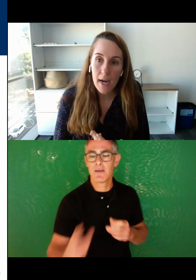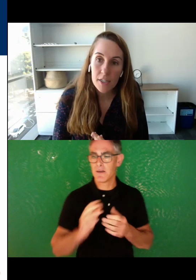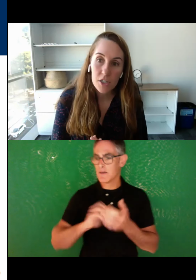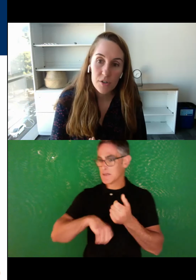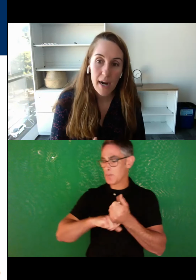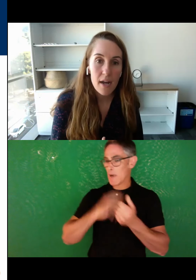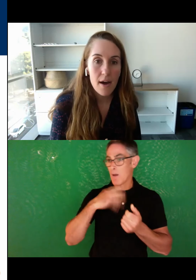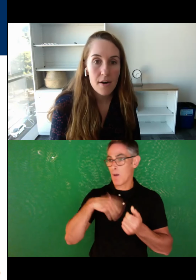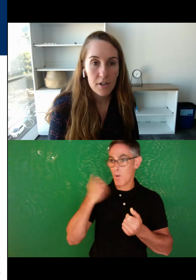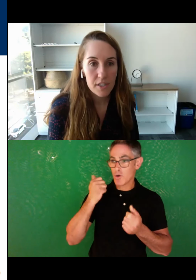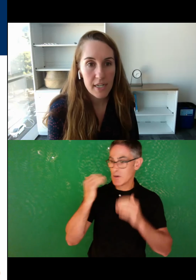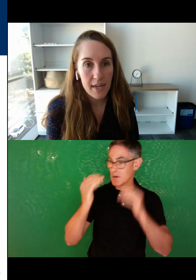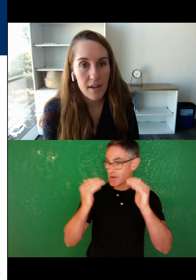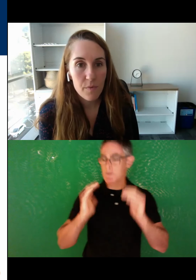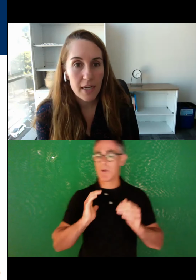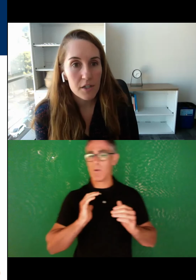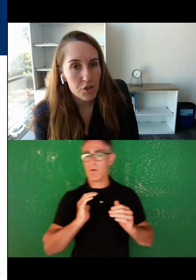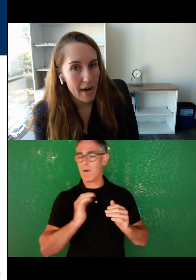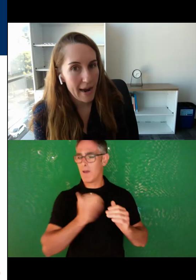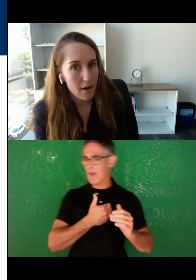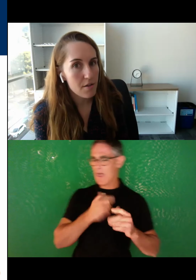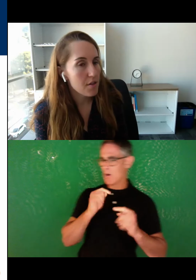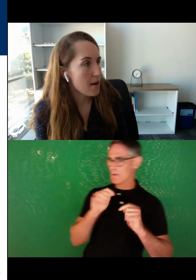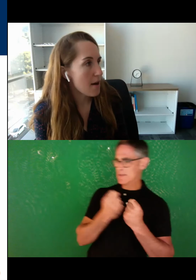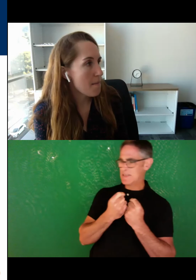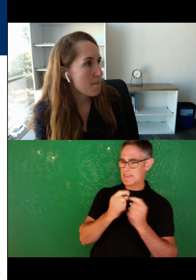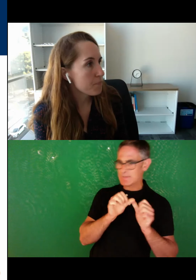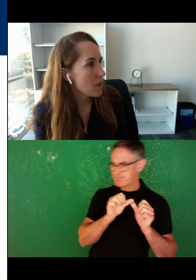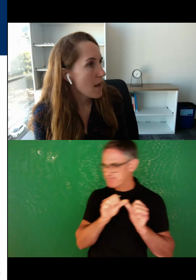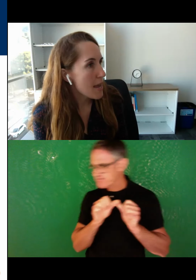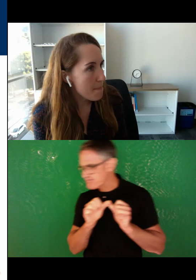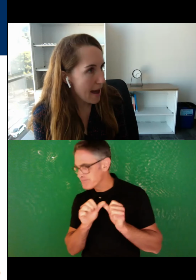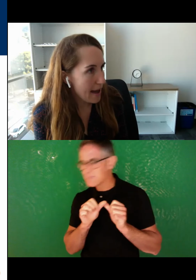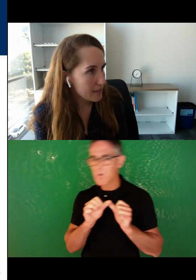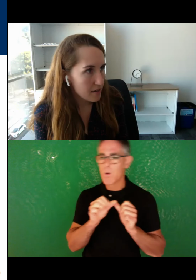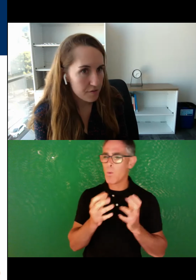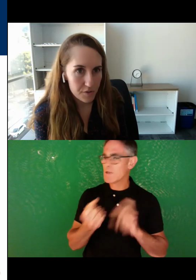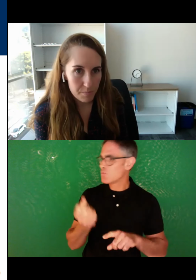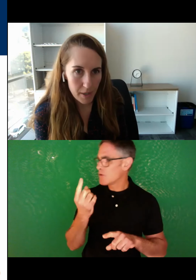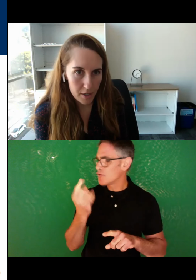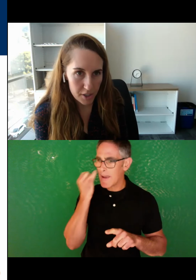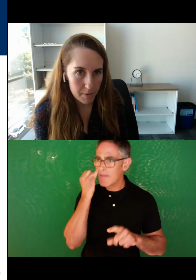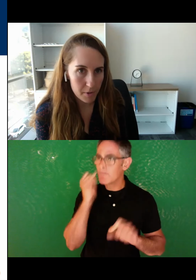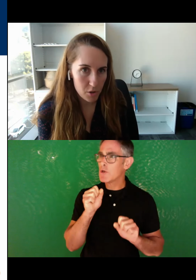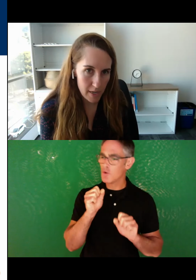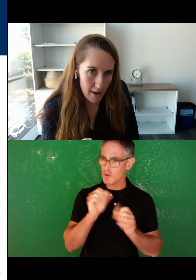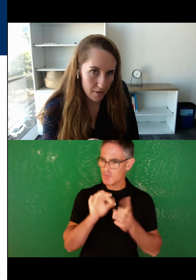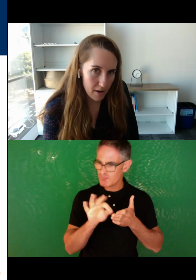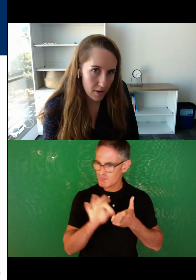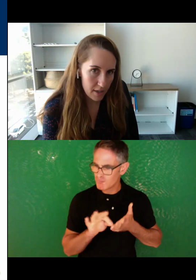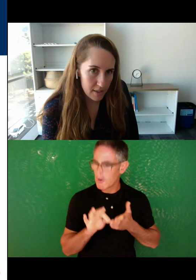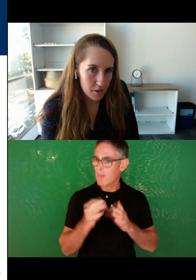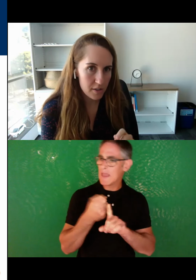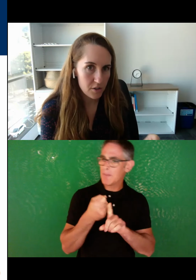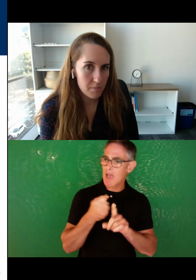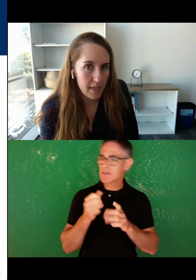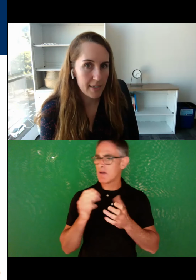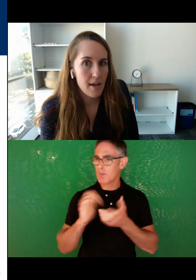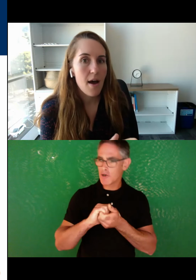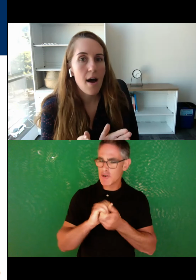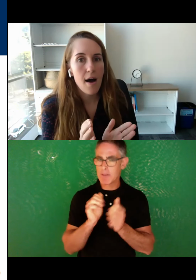moved on to try to understand if we could track the impacts of partnerships between healthcare organizations